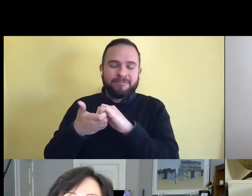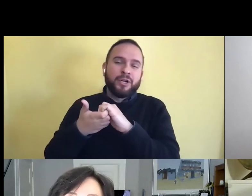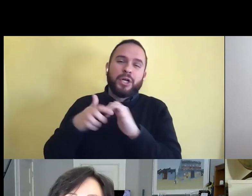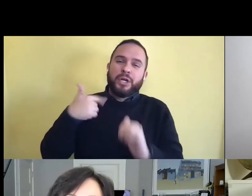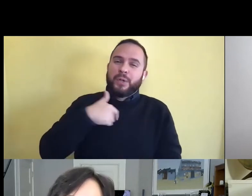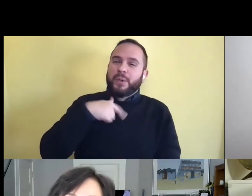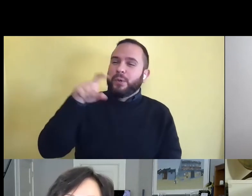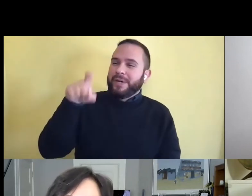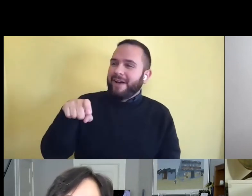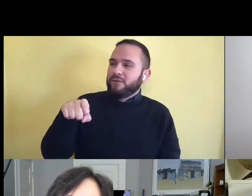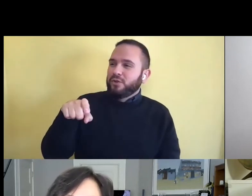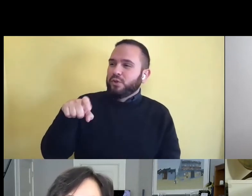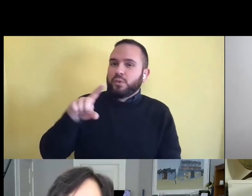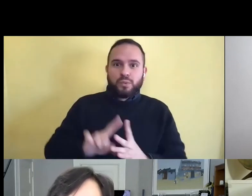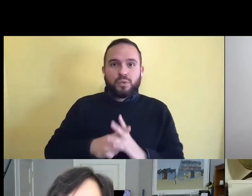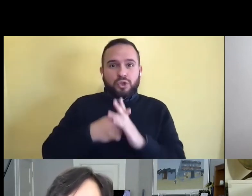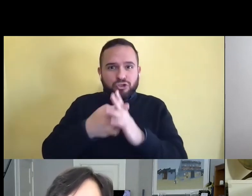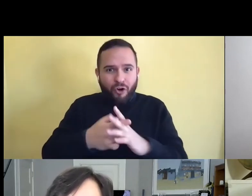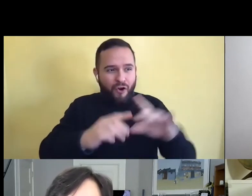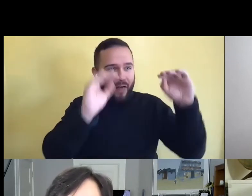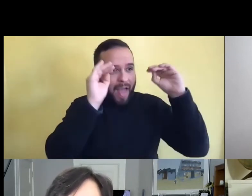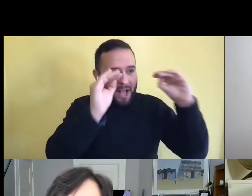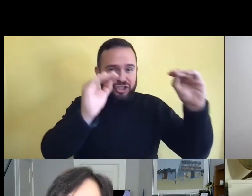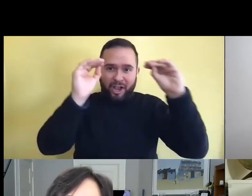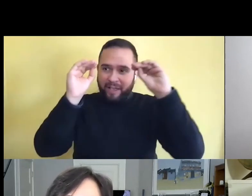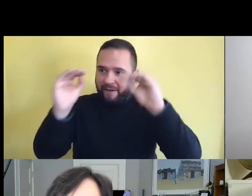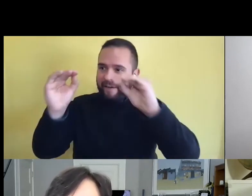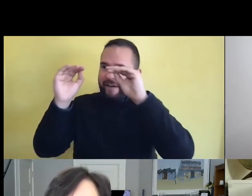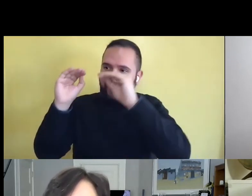really educate the entire ecosystem,